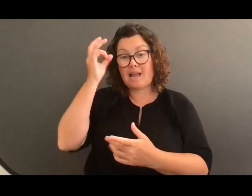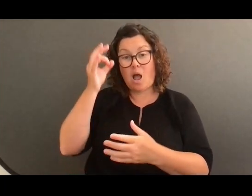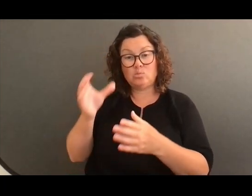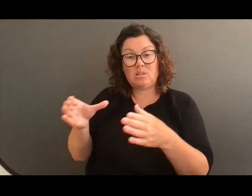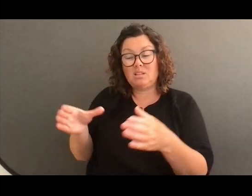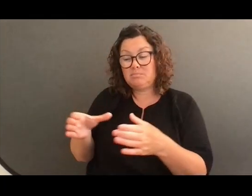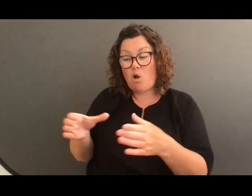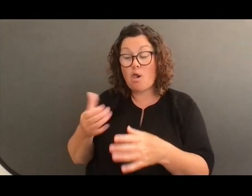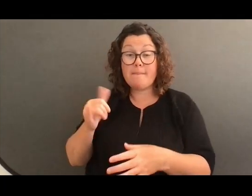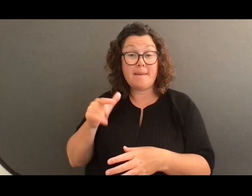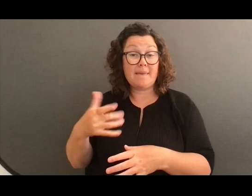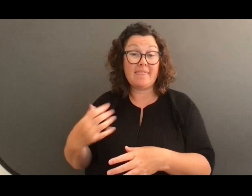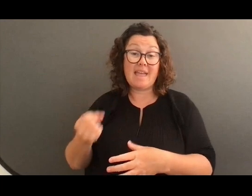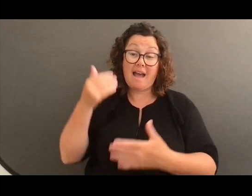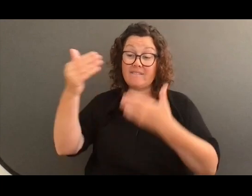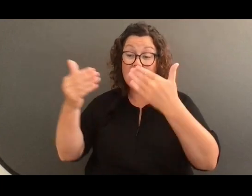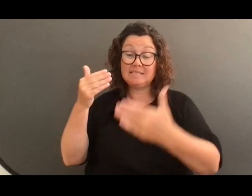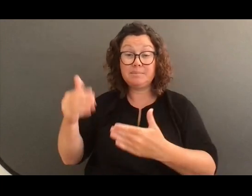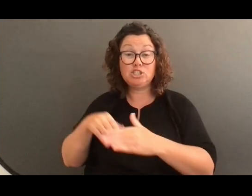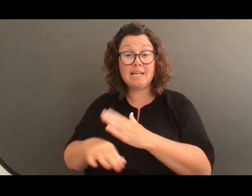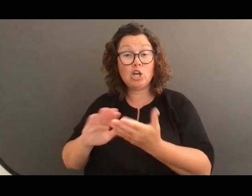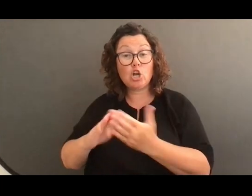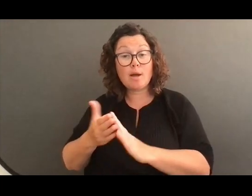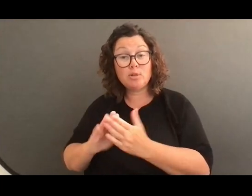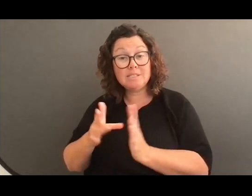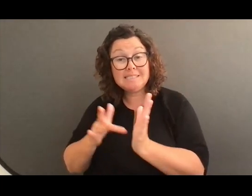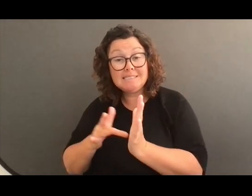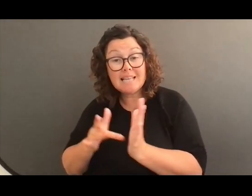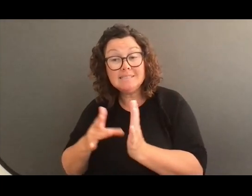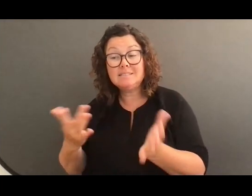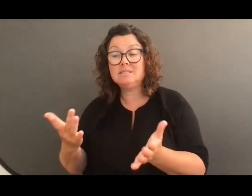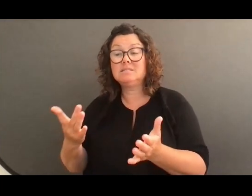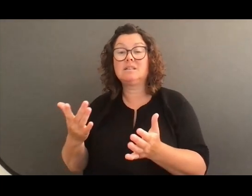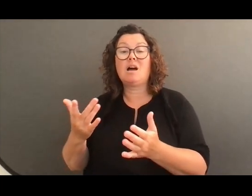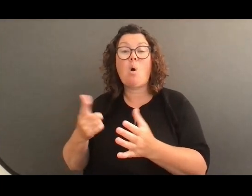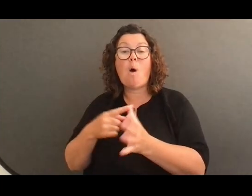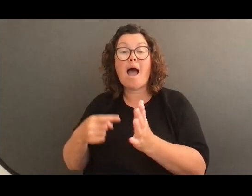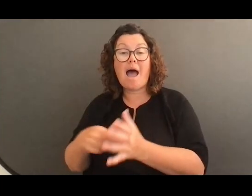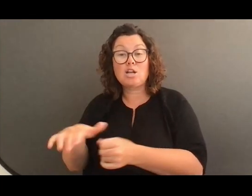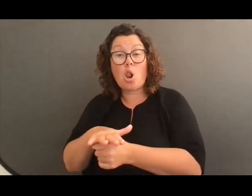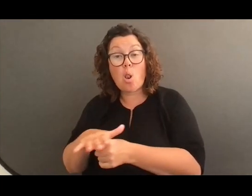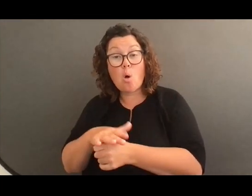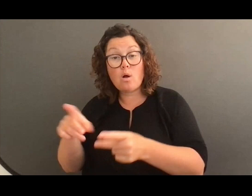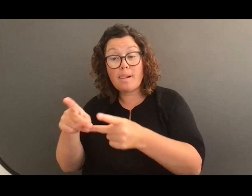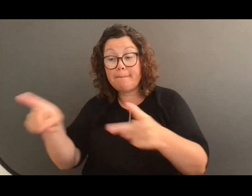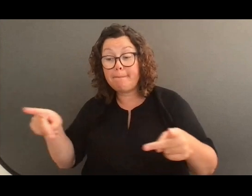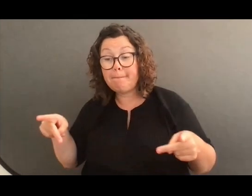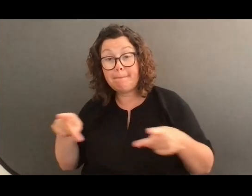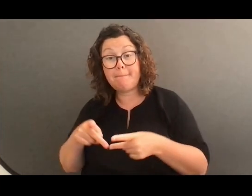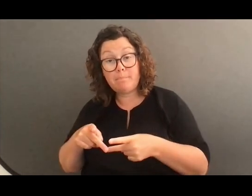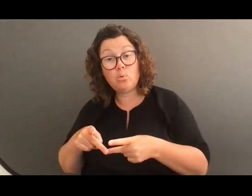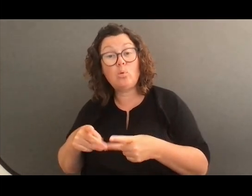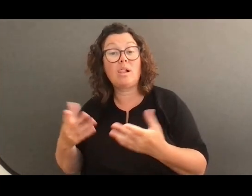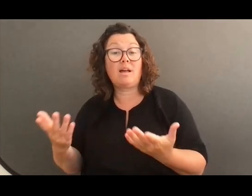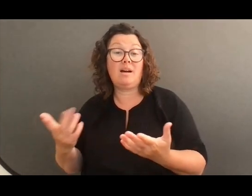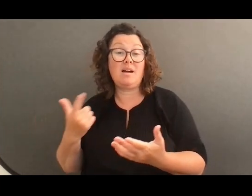exhibition, or at community centres. They all have their own local flavour, and you can imagine a Waste to Art exhibition and competition held at Broken Hill is